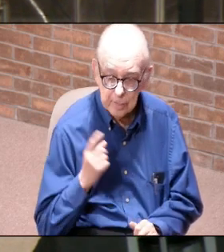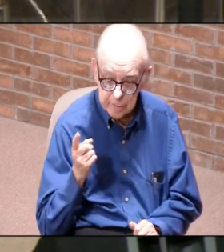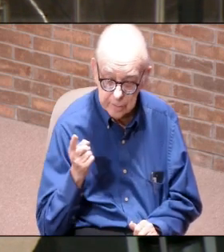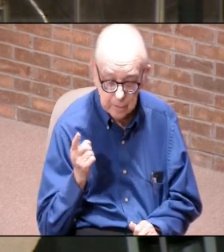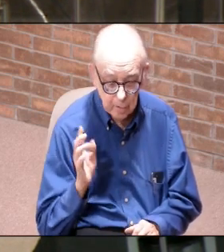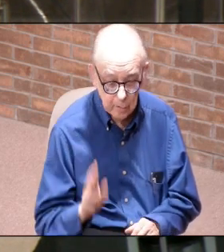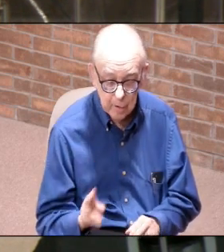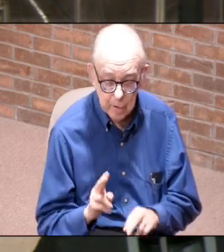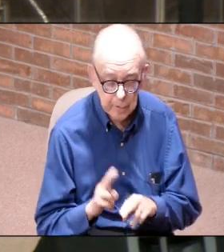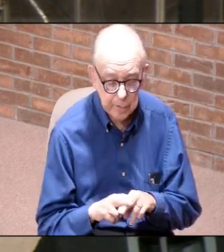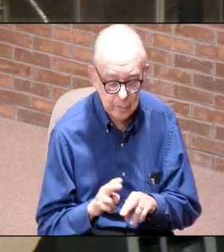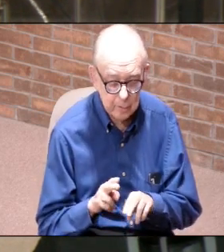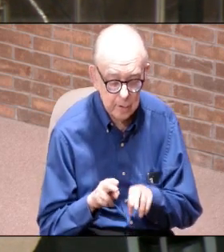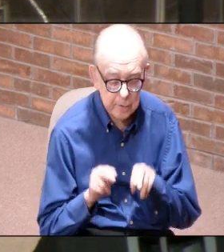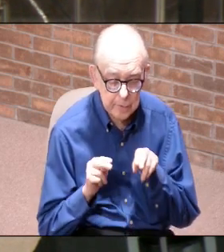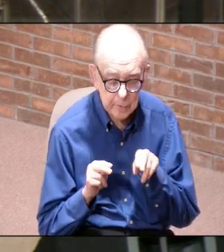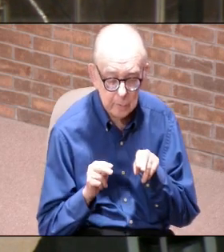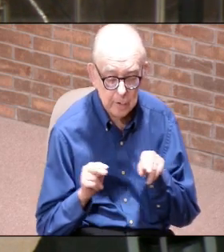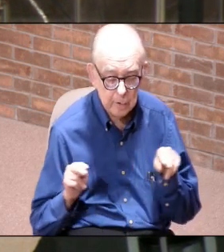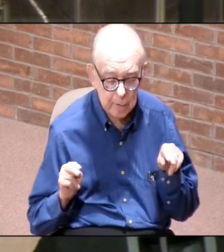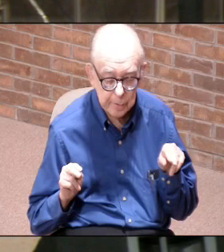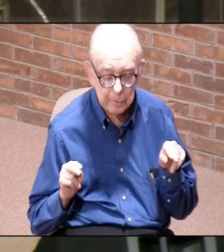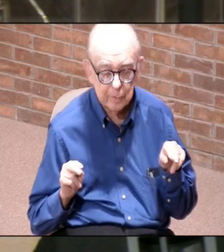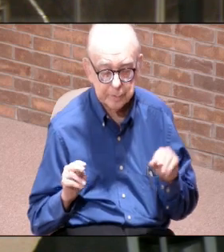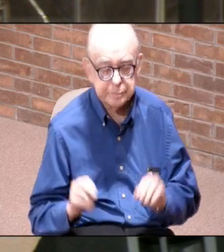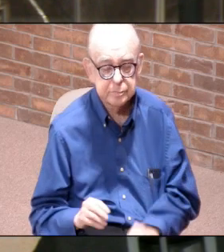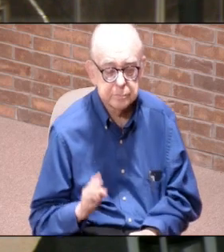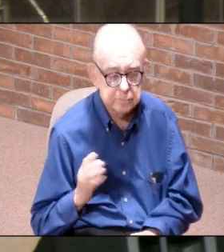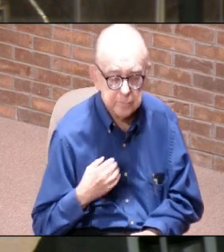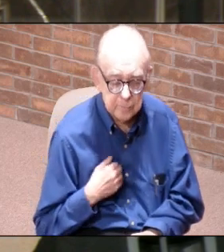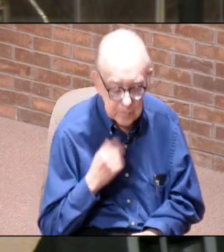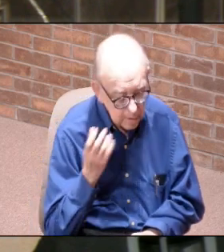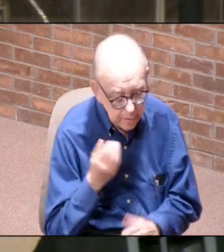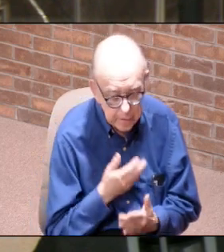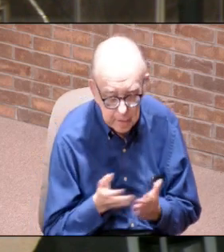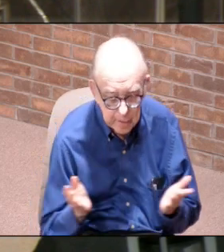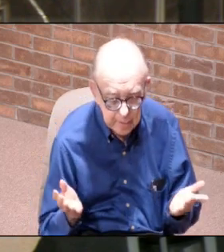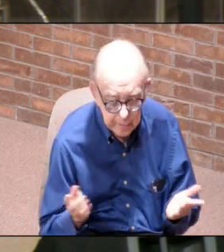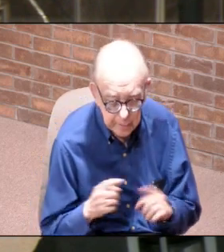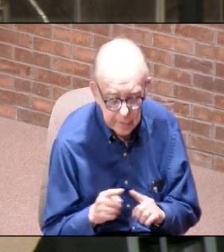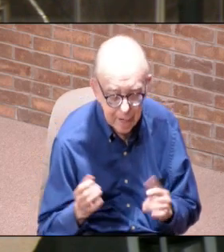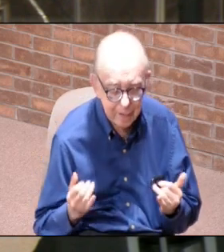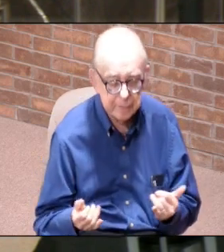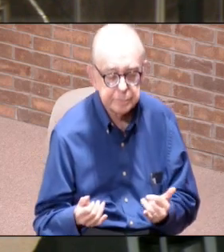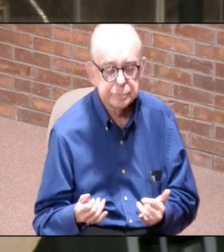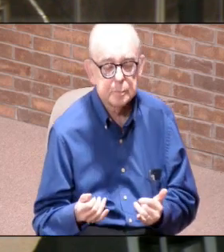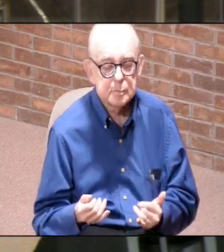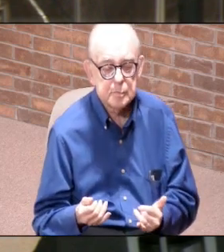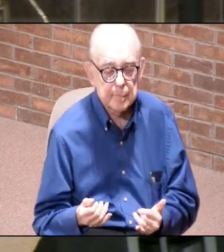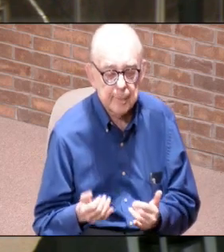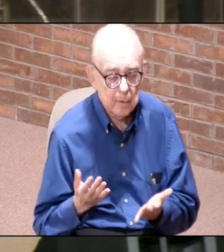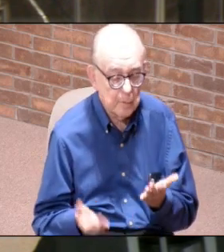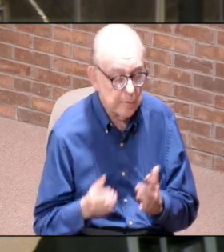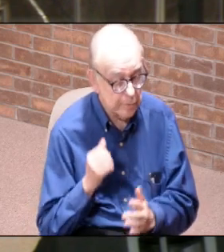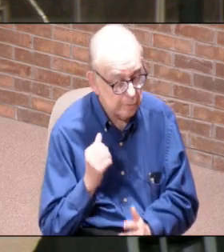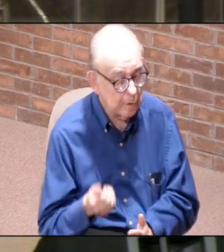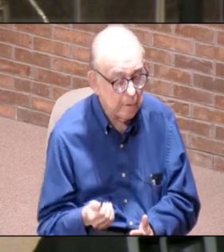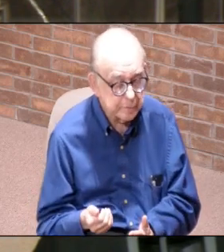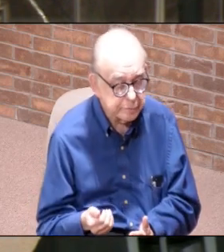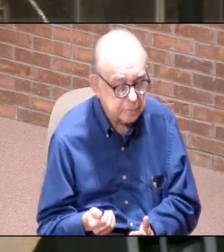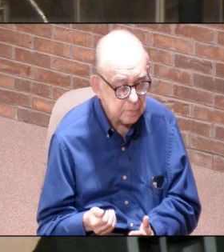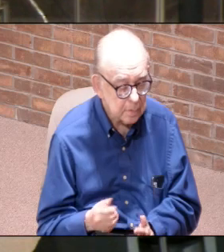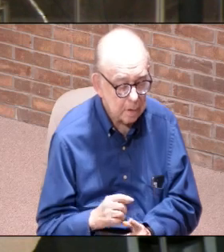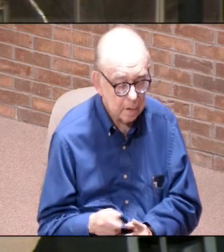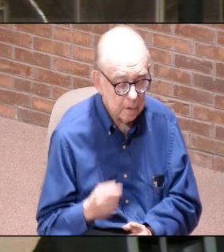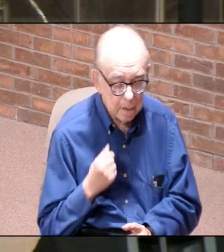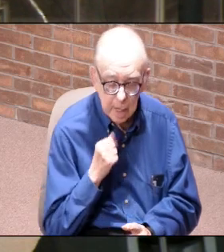throne, you know? And so I haven't heard anything different today, you know, maybe tomorrow,